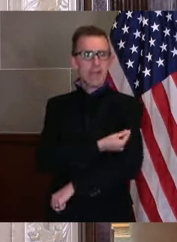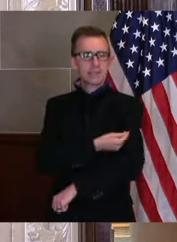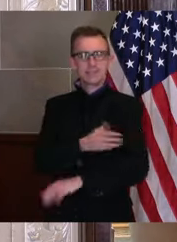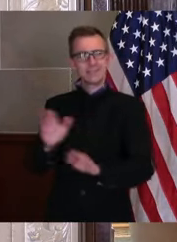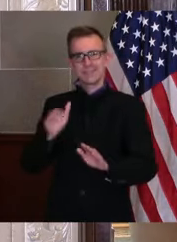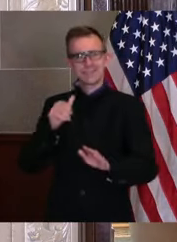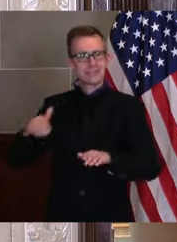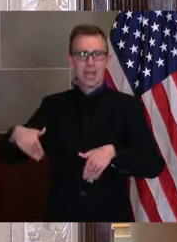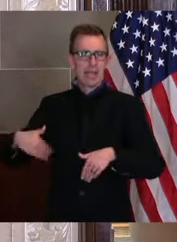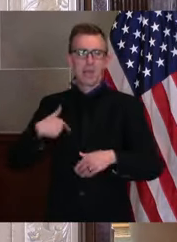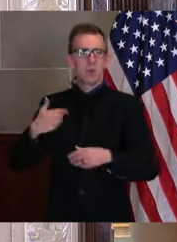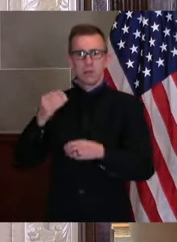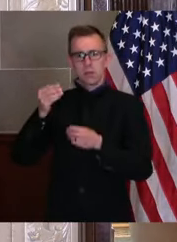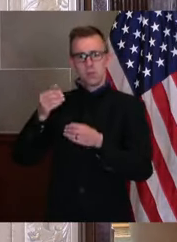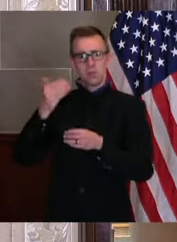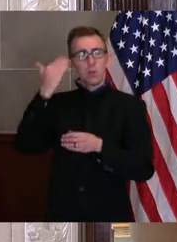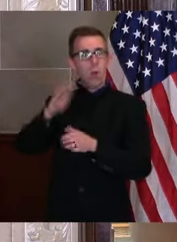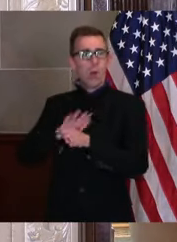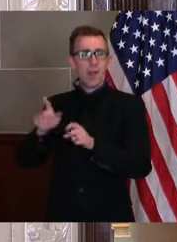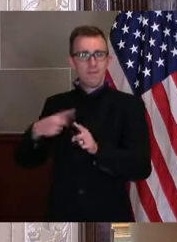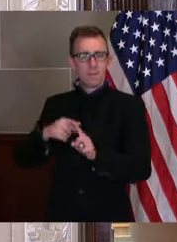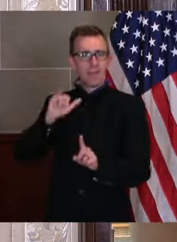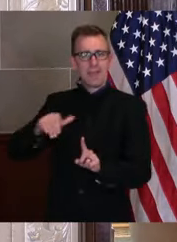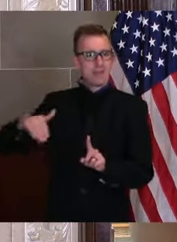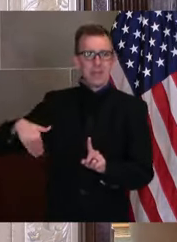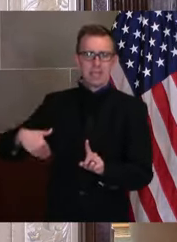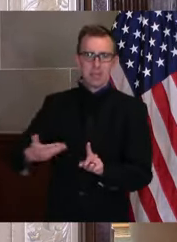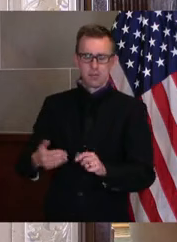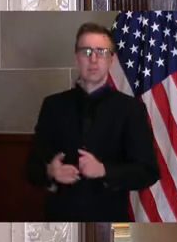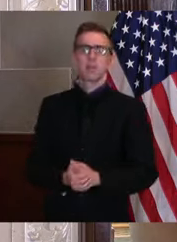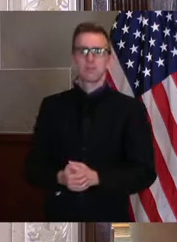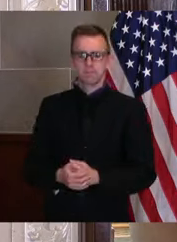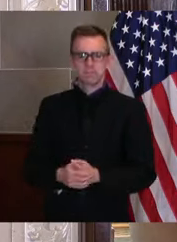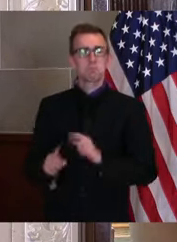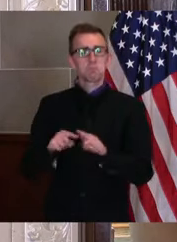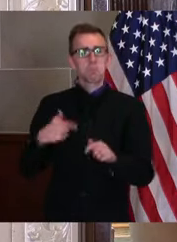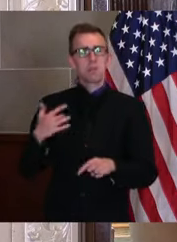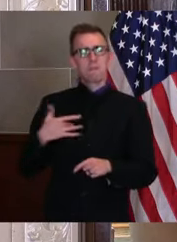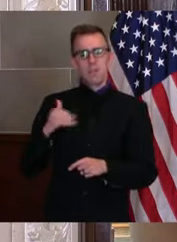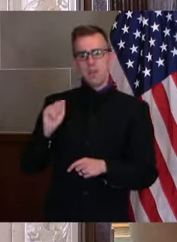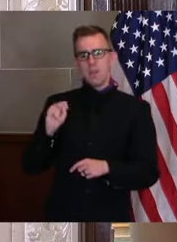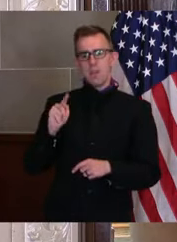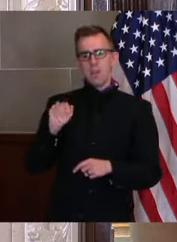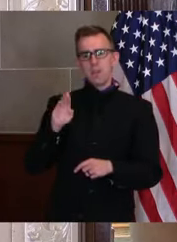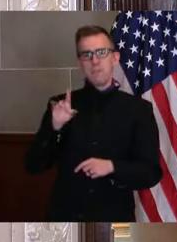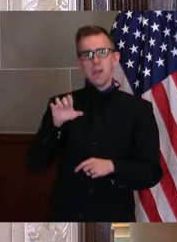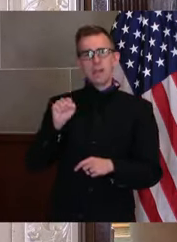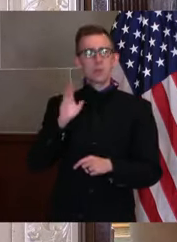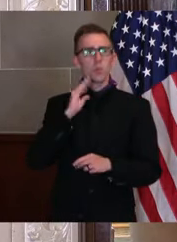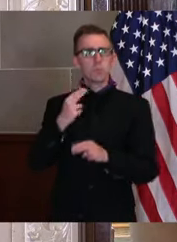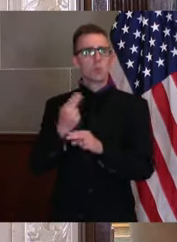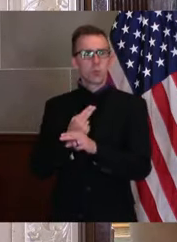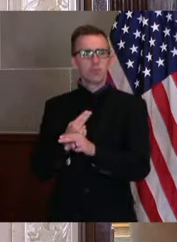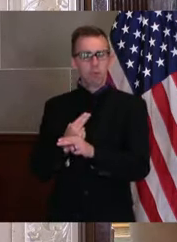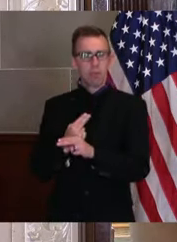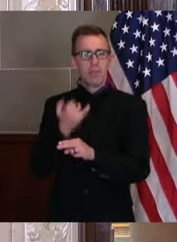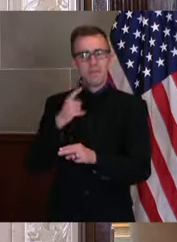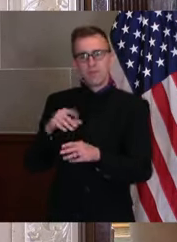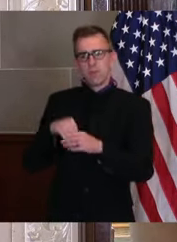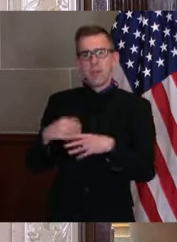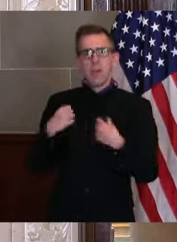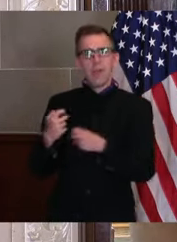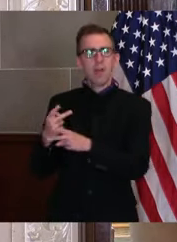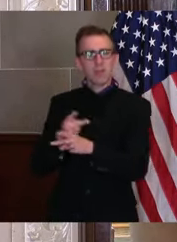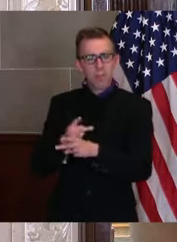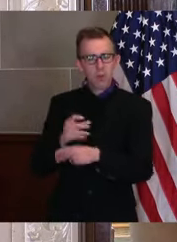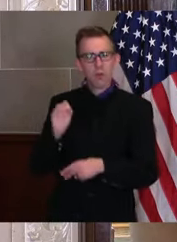yet. Well, that will remain to be determined. But I do think having antibodies would be useful to know if you're in healthcare